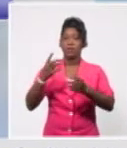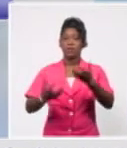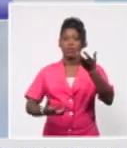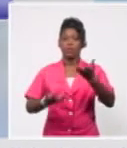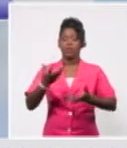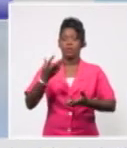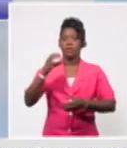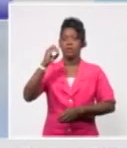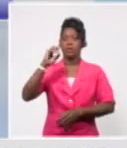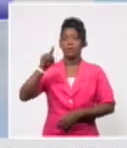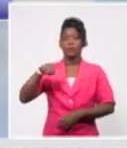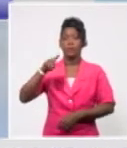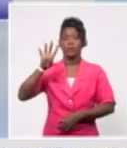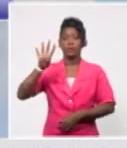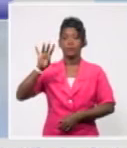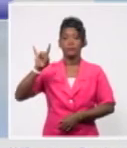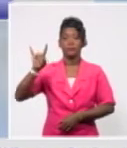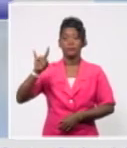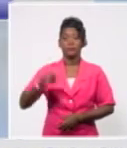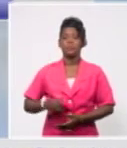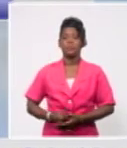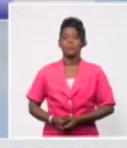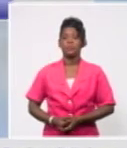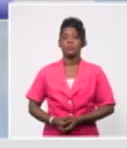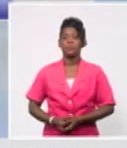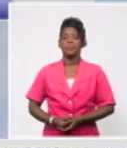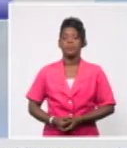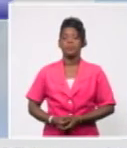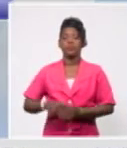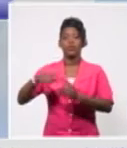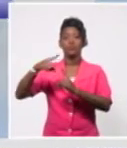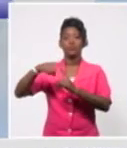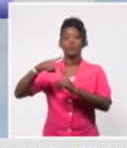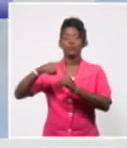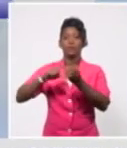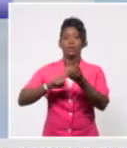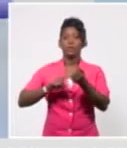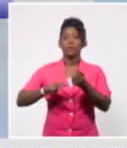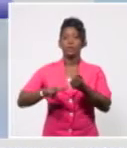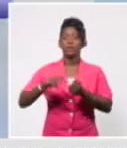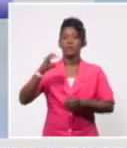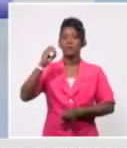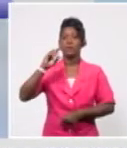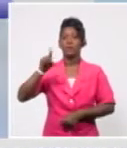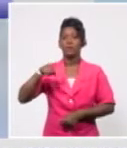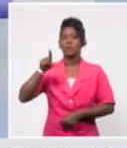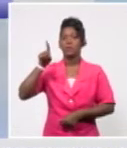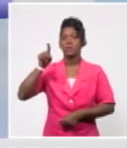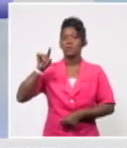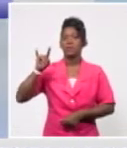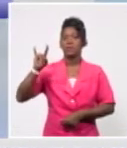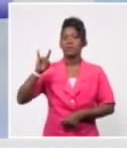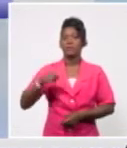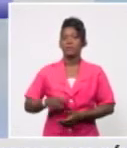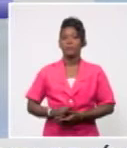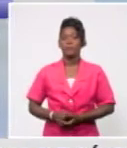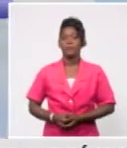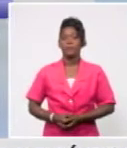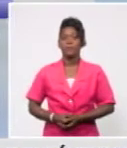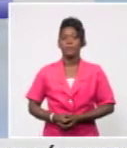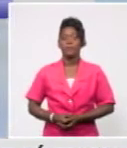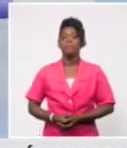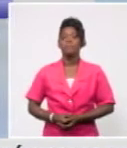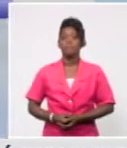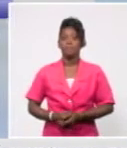1.72, Cienfuegos with 0.49, and Las Tunas with